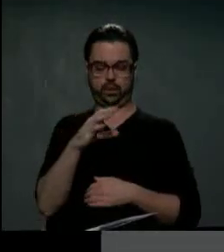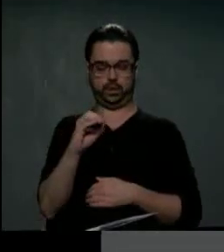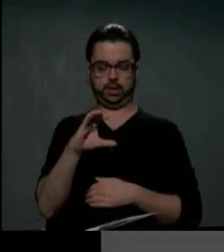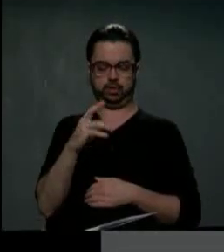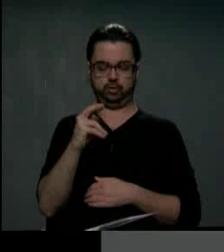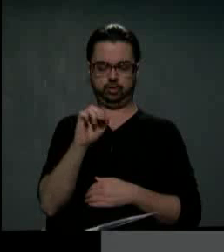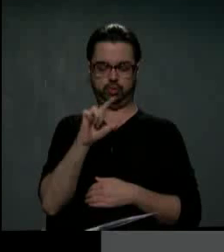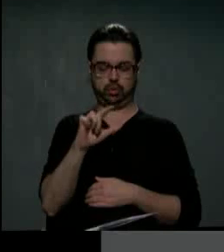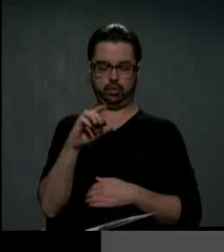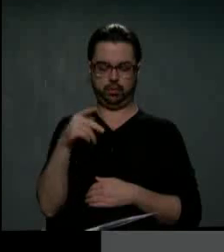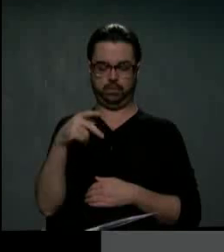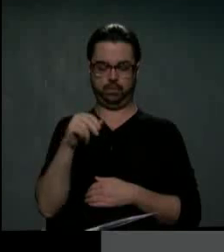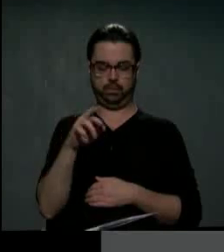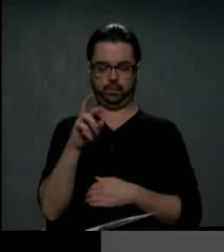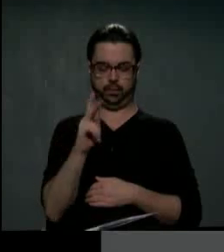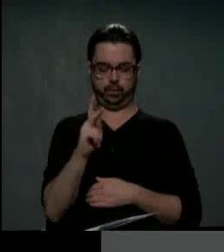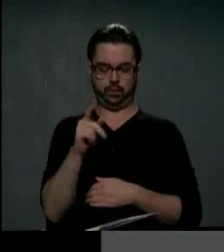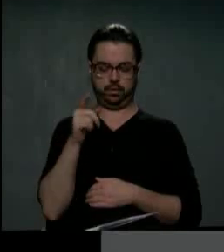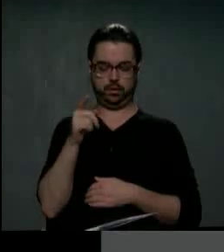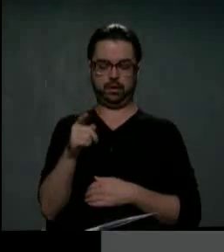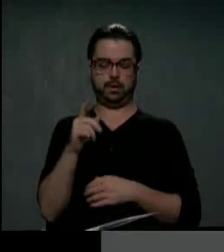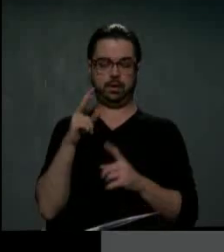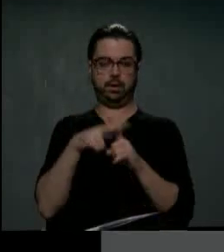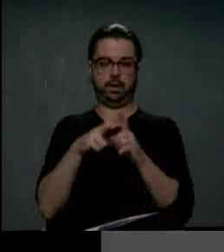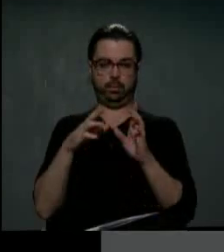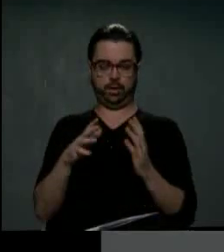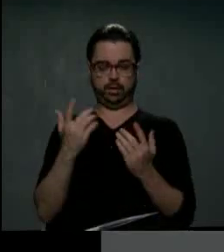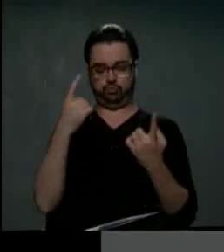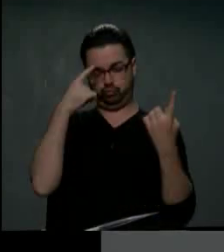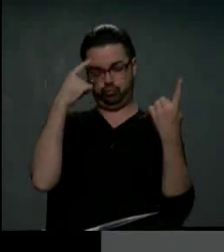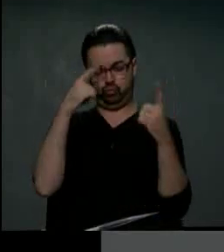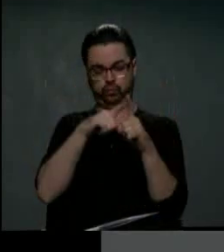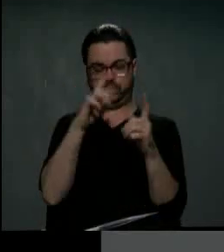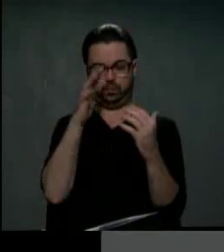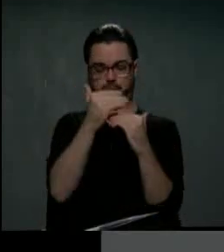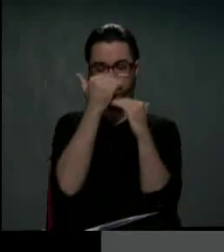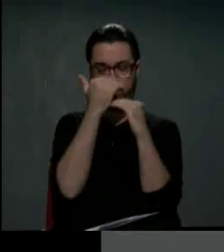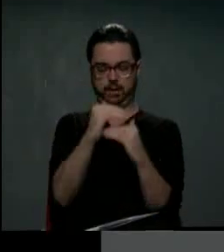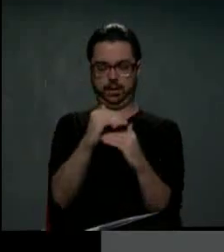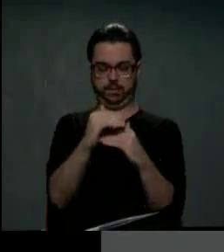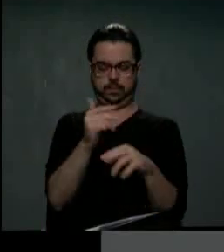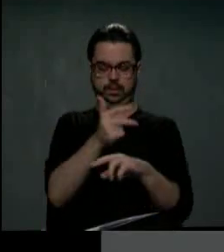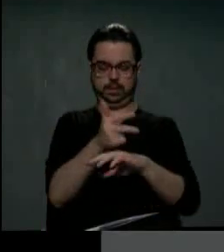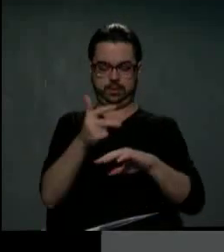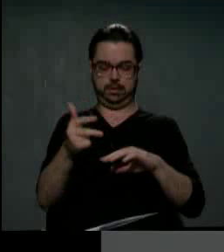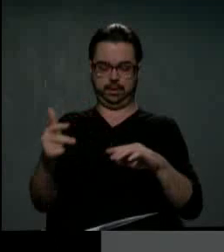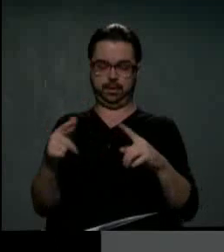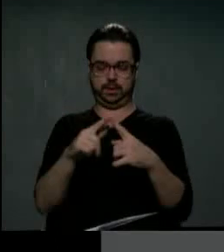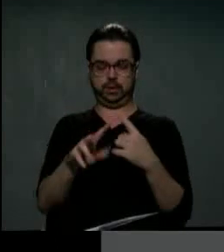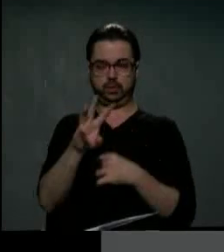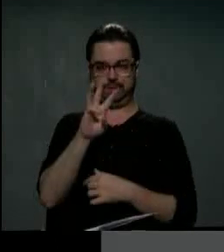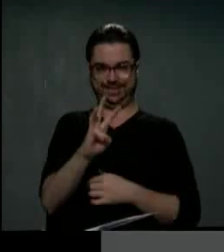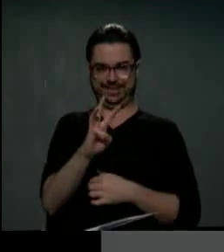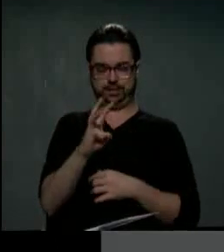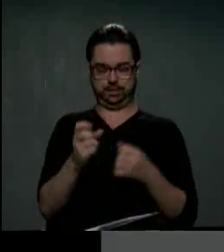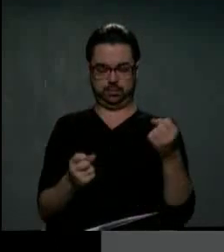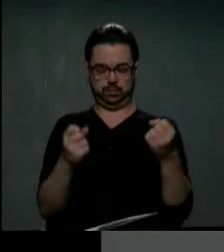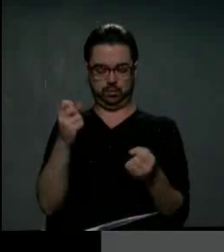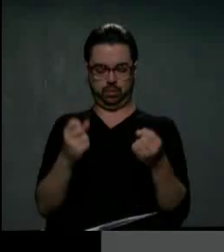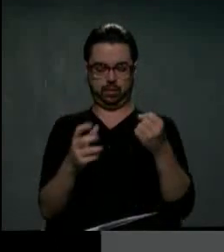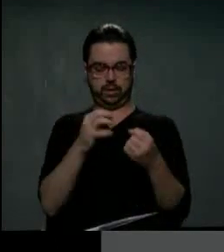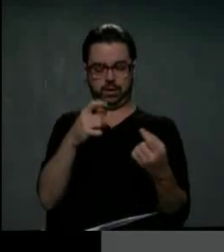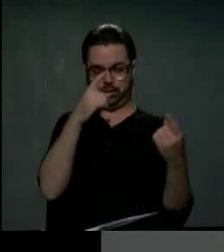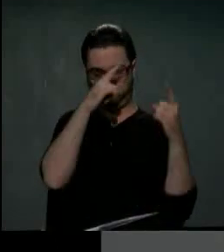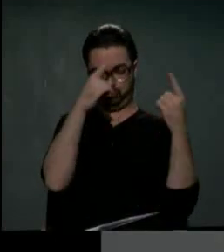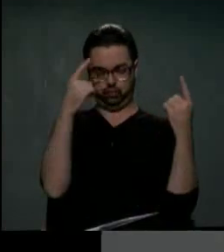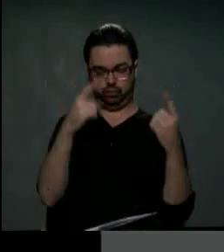Parkway. The applicant has agreed to limit the stacking of the easternmost drive-through on lot 4 to 6 cars and to the channelization of